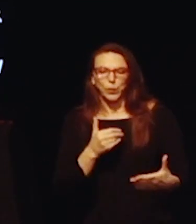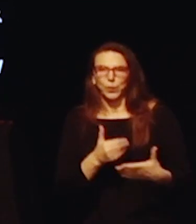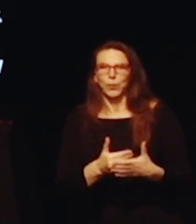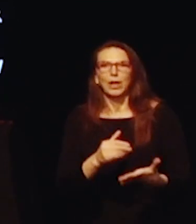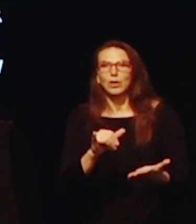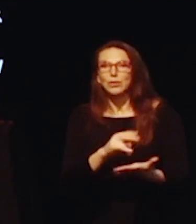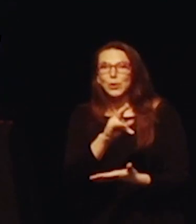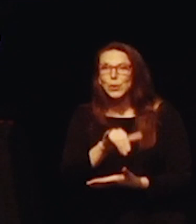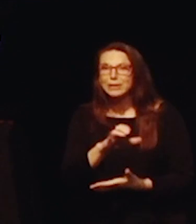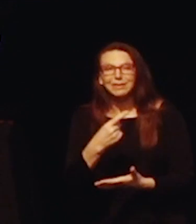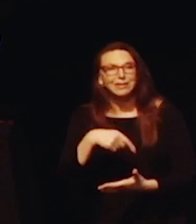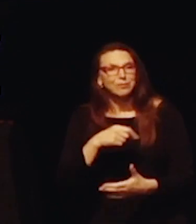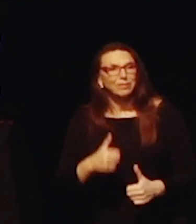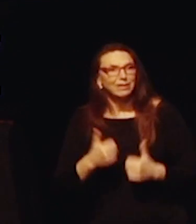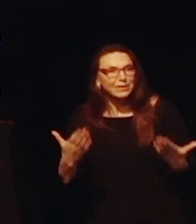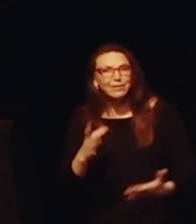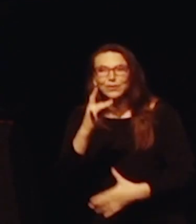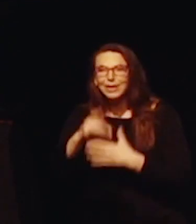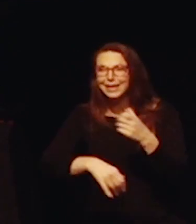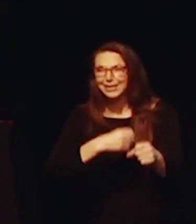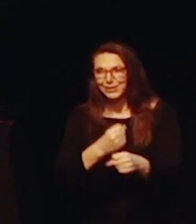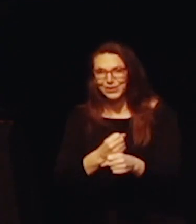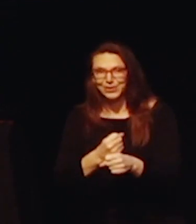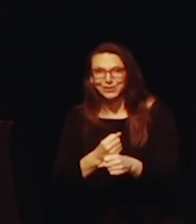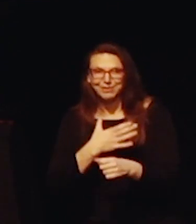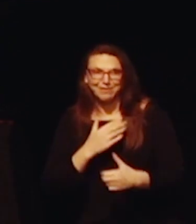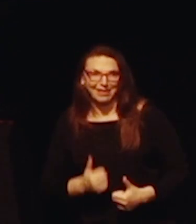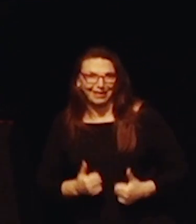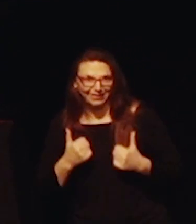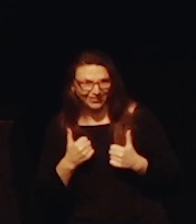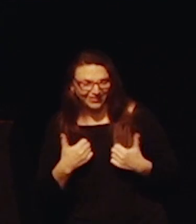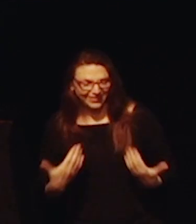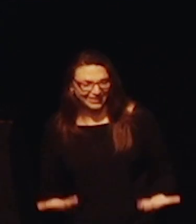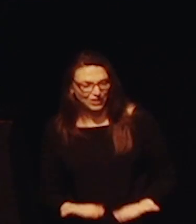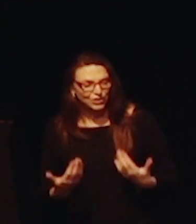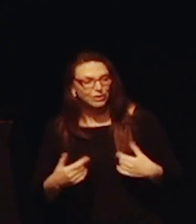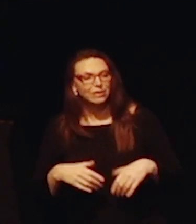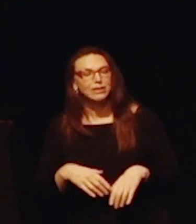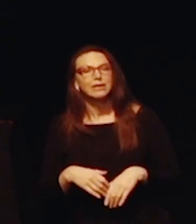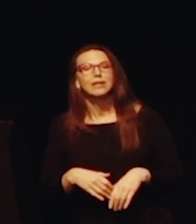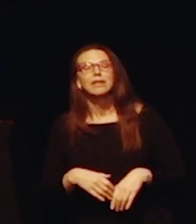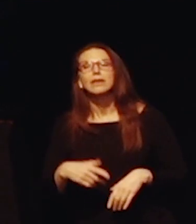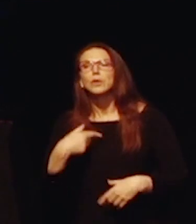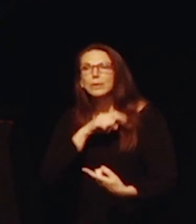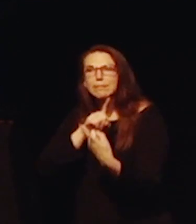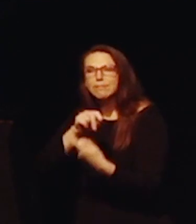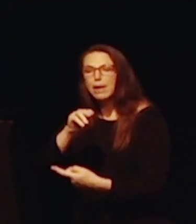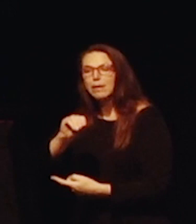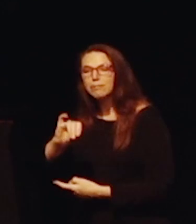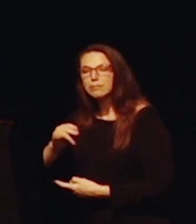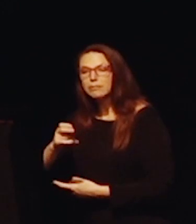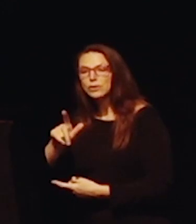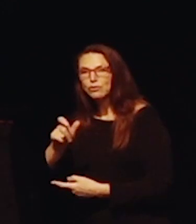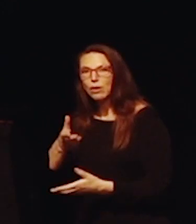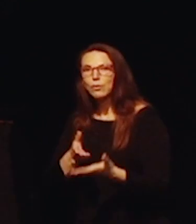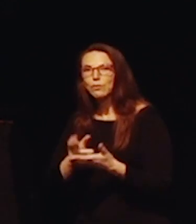spent 8 years and beginning of my life. Yeah, we met Michelle through